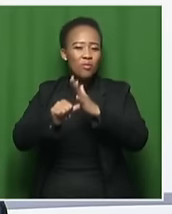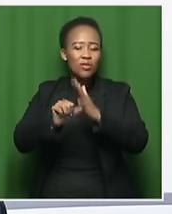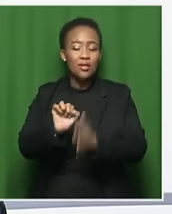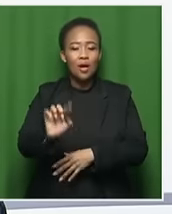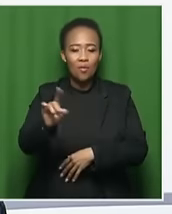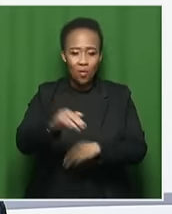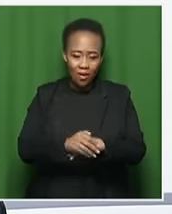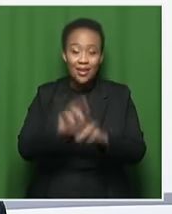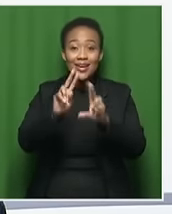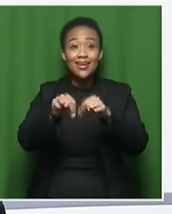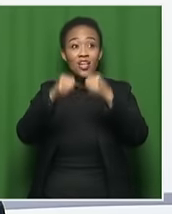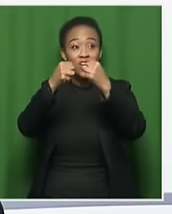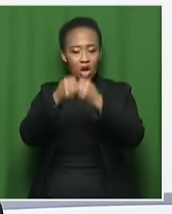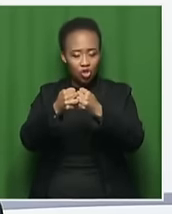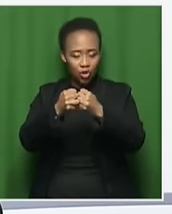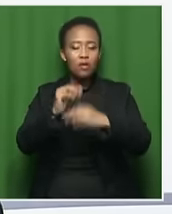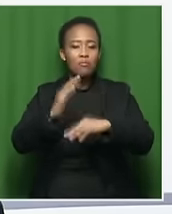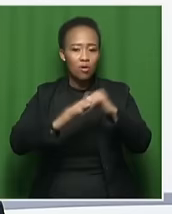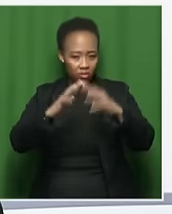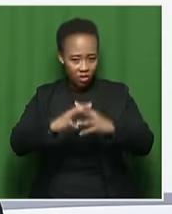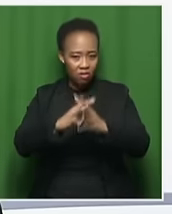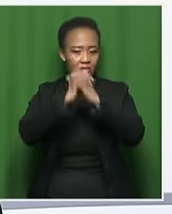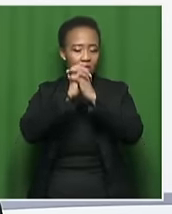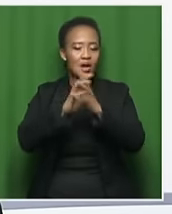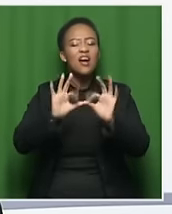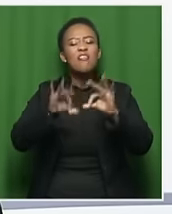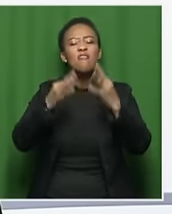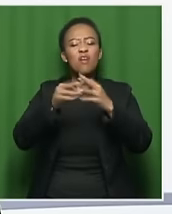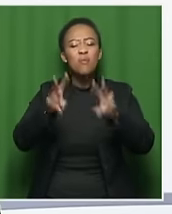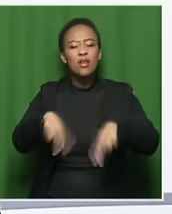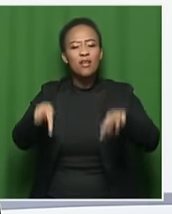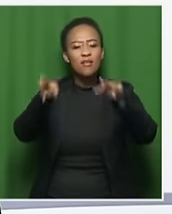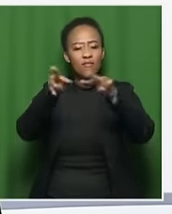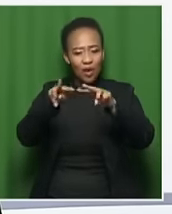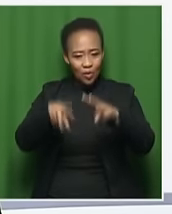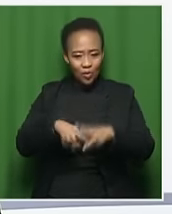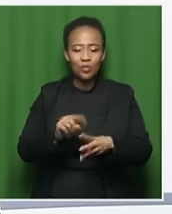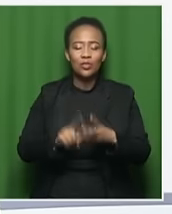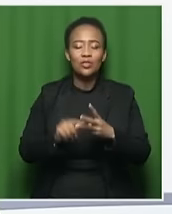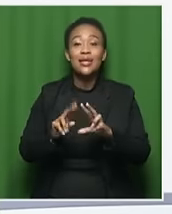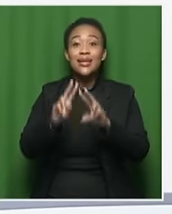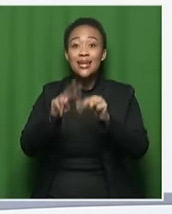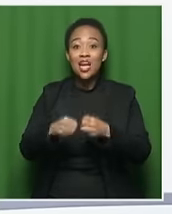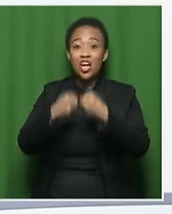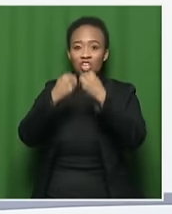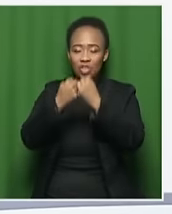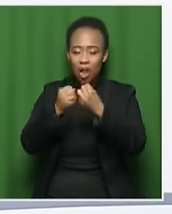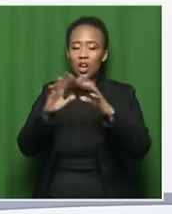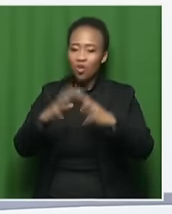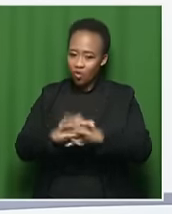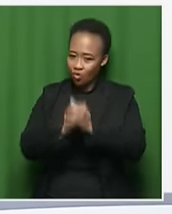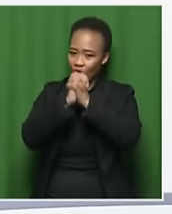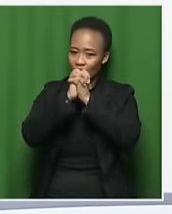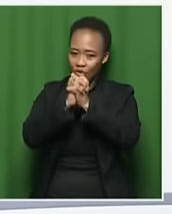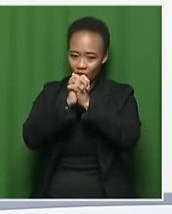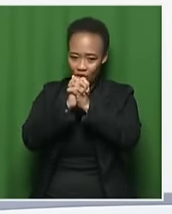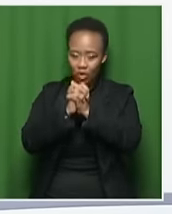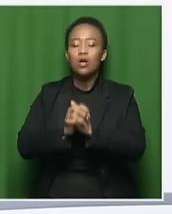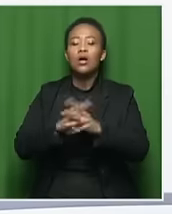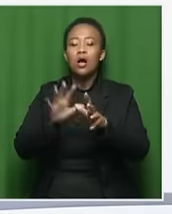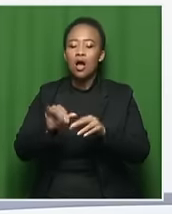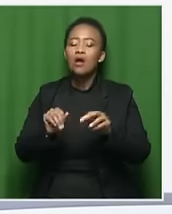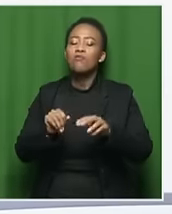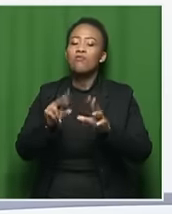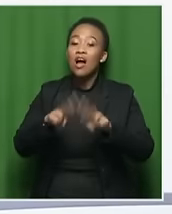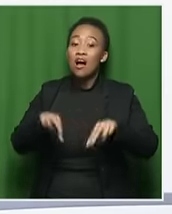Nation building, family values, national reconciliation, strong conservative values, and